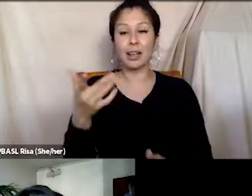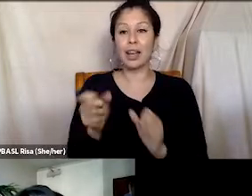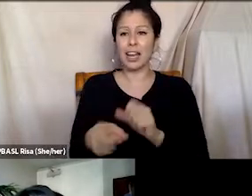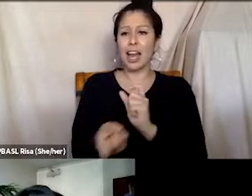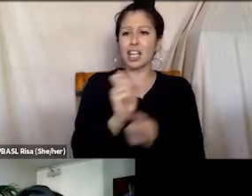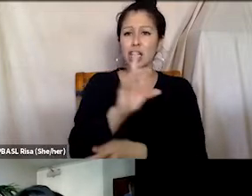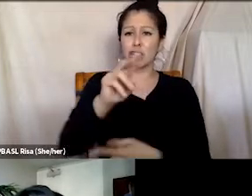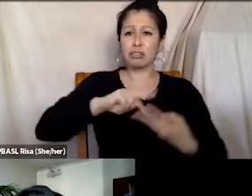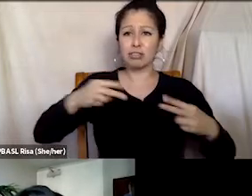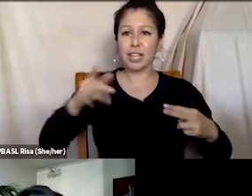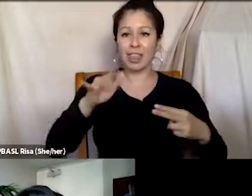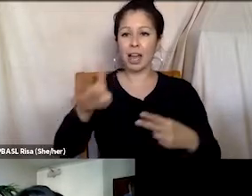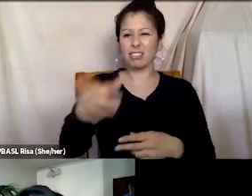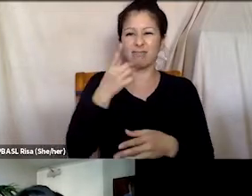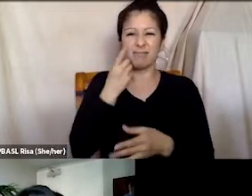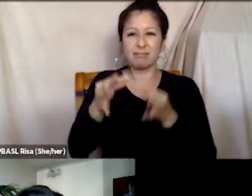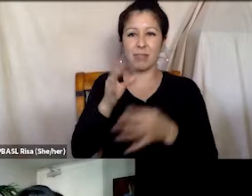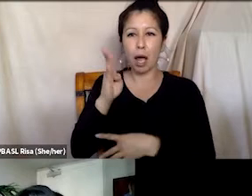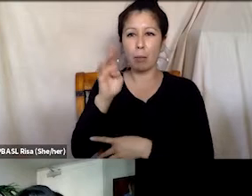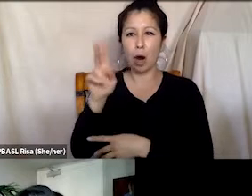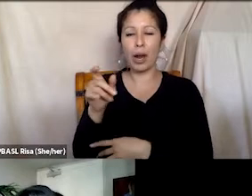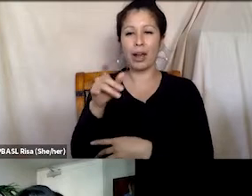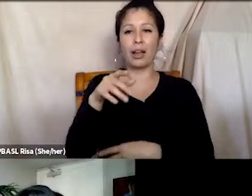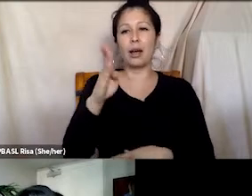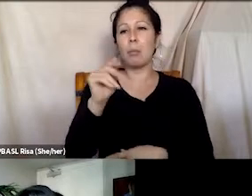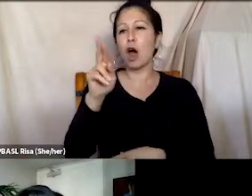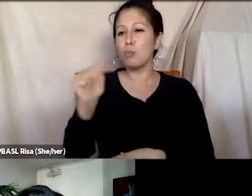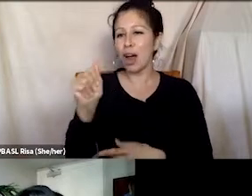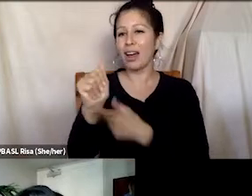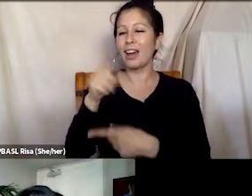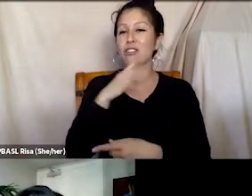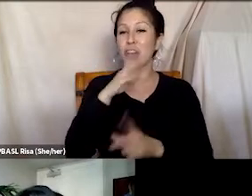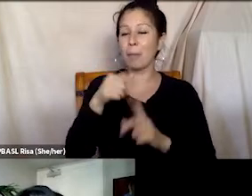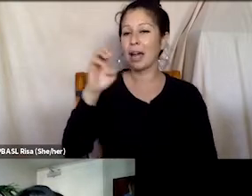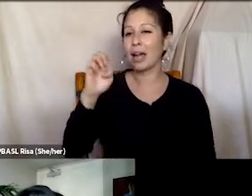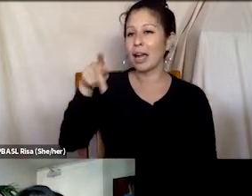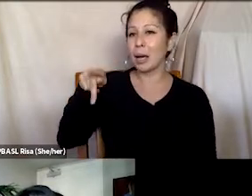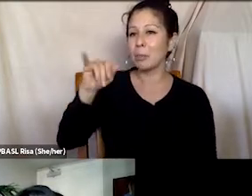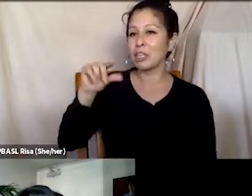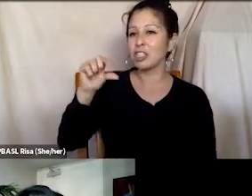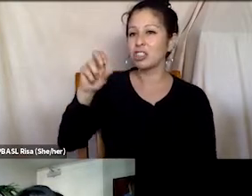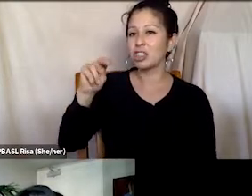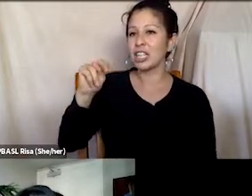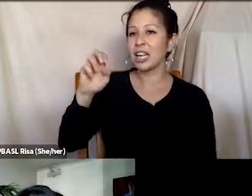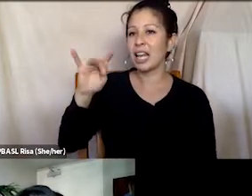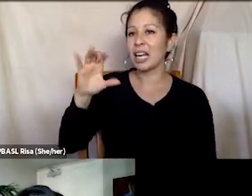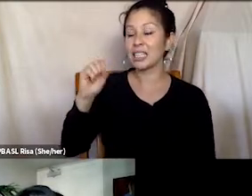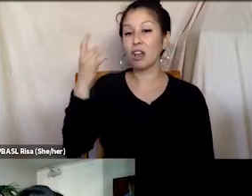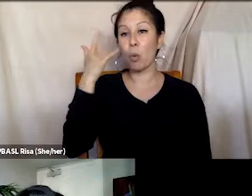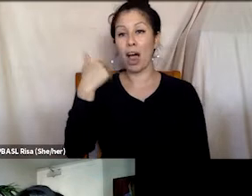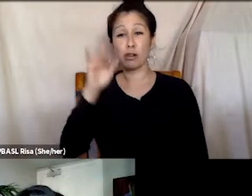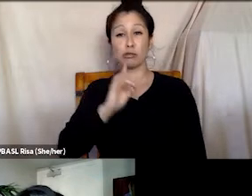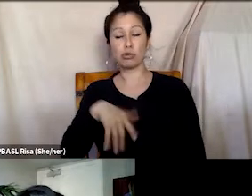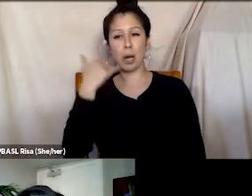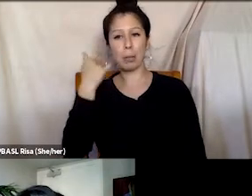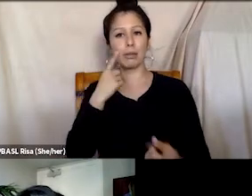change your DNA, and that's what Barbara was talking about too when we're talking about epigenetics. And the reason I know this is true is because it's worked